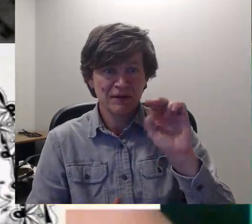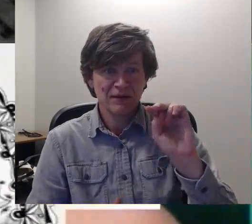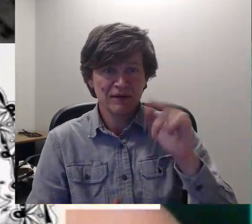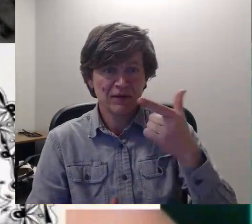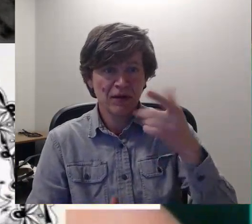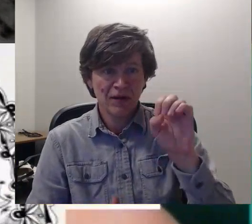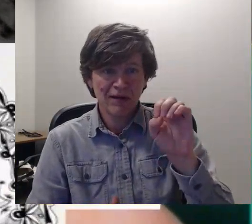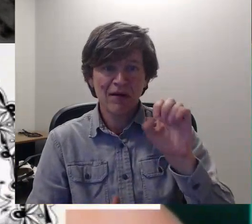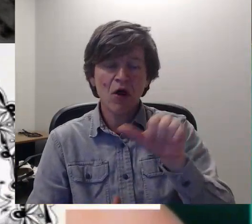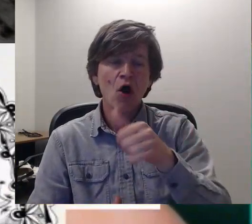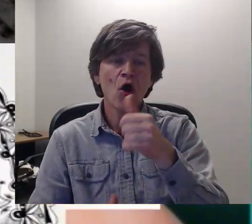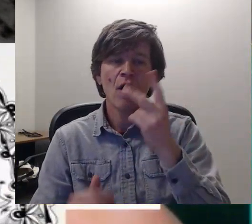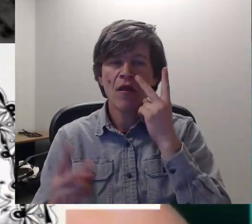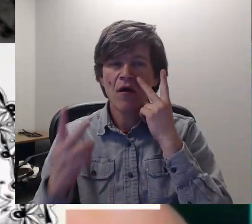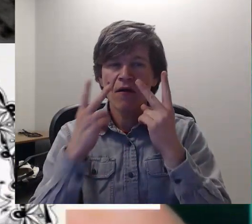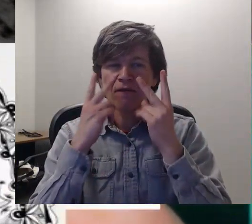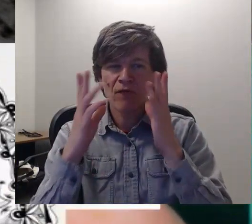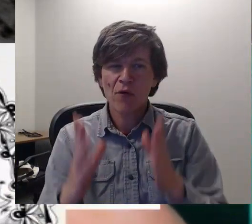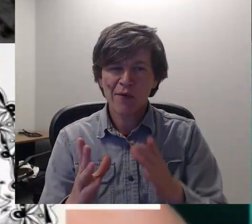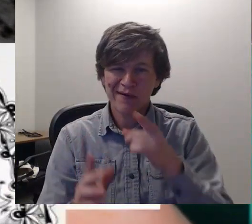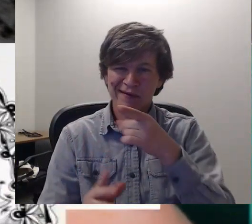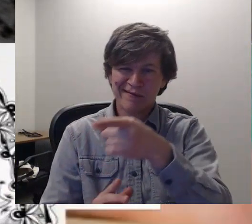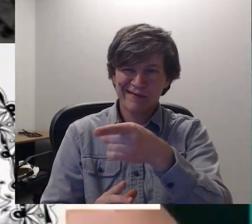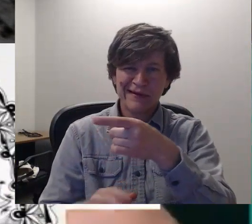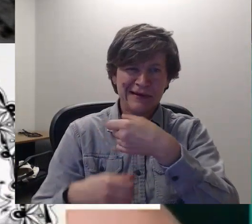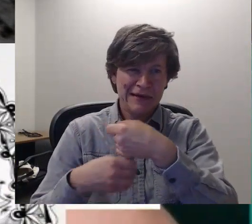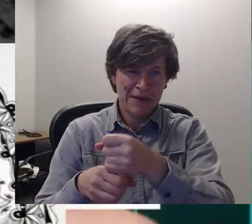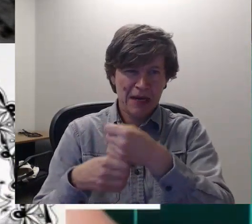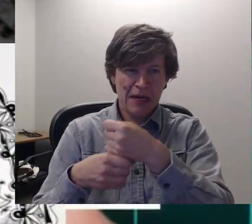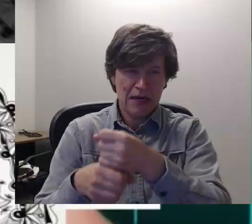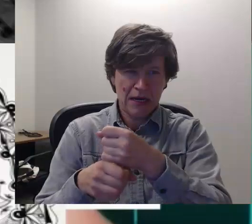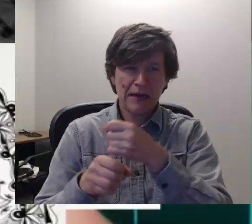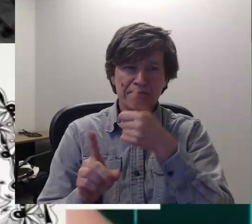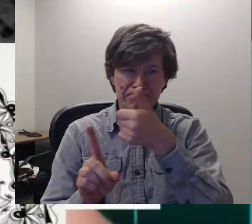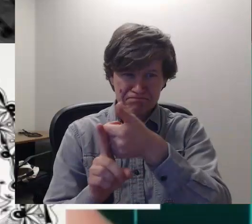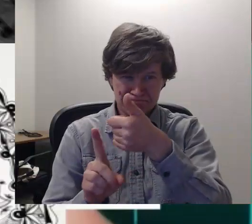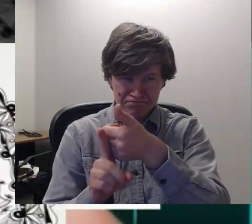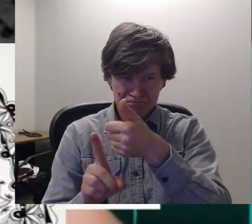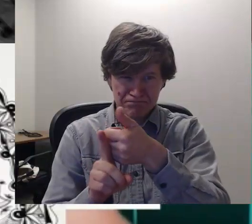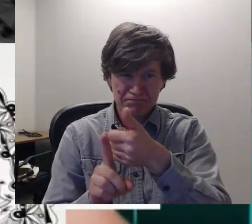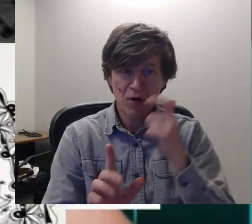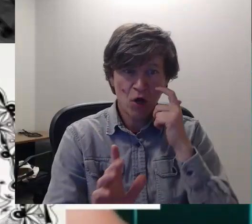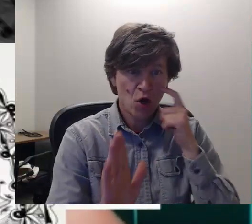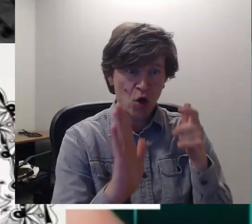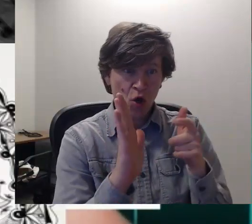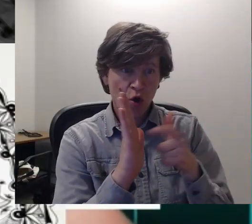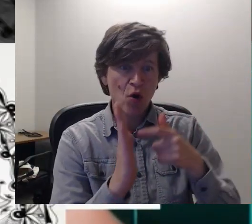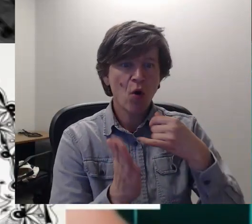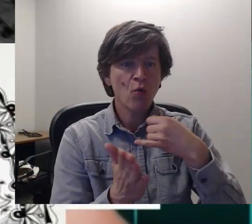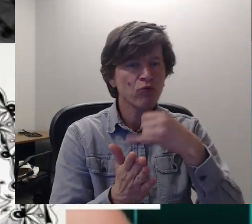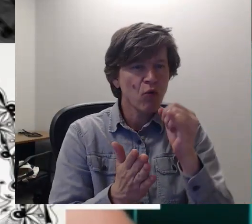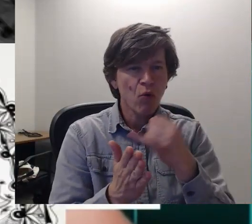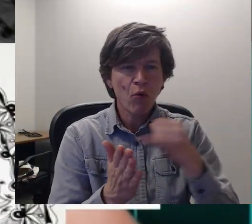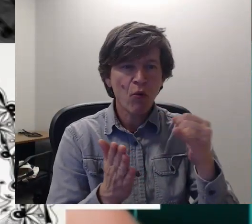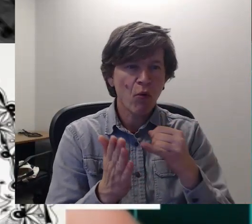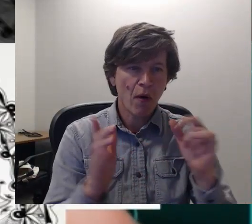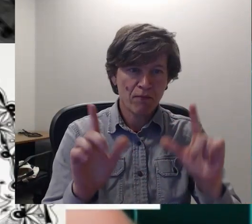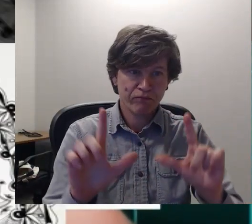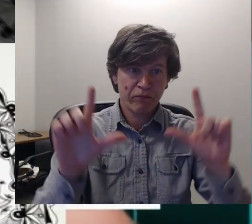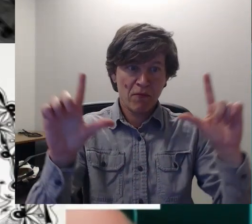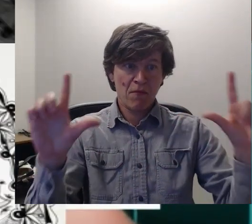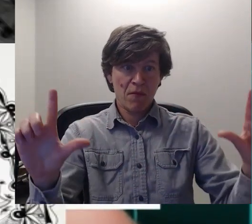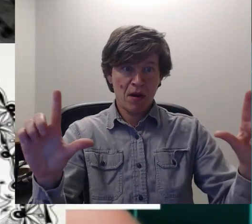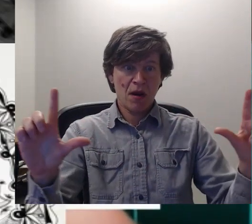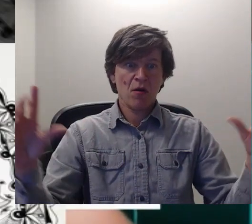made by a viewer named Joanna from the Netherlands. Notice that this doodle is much larger and much